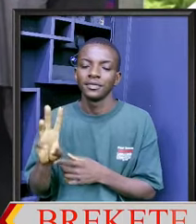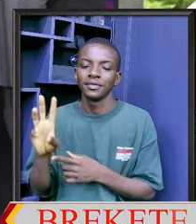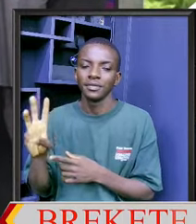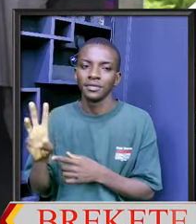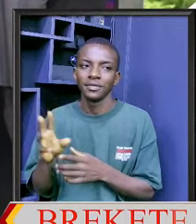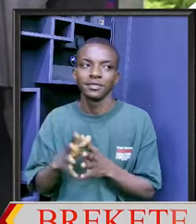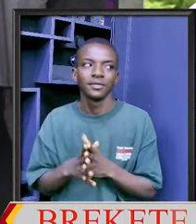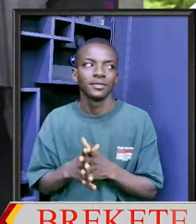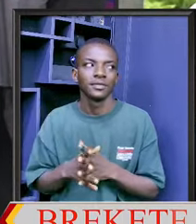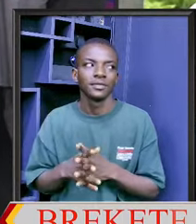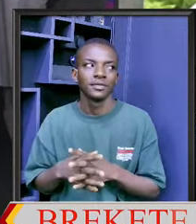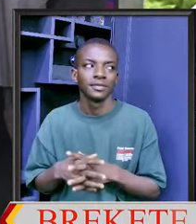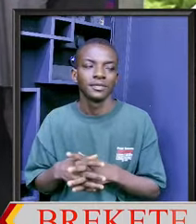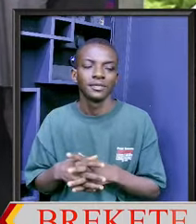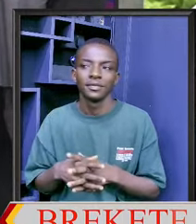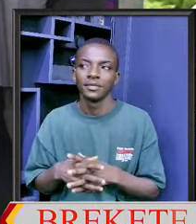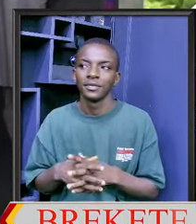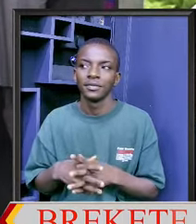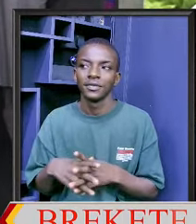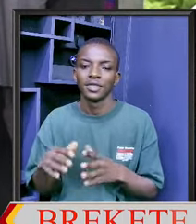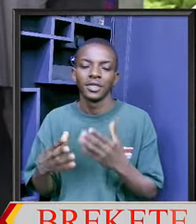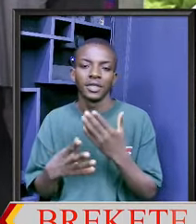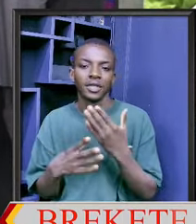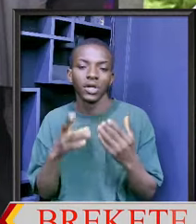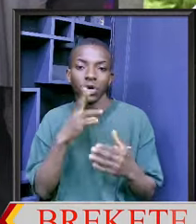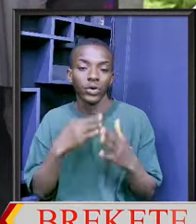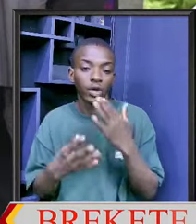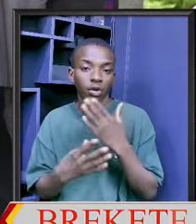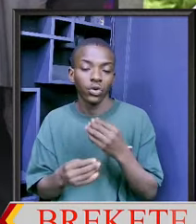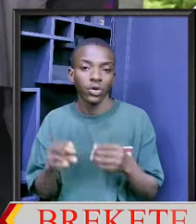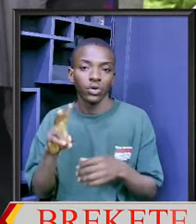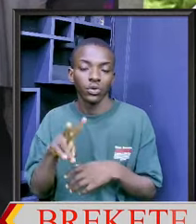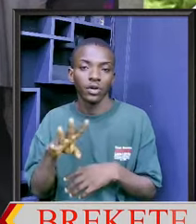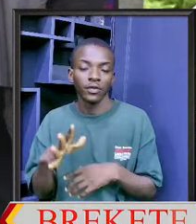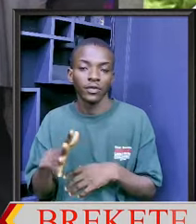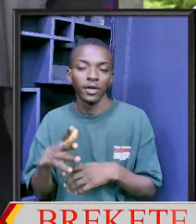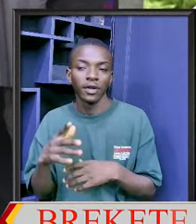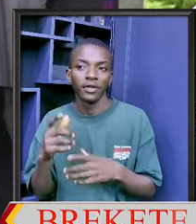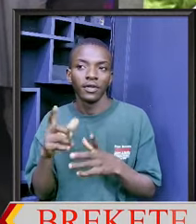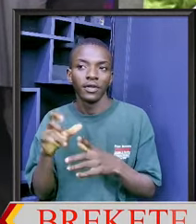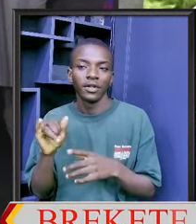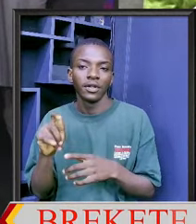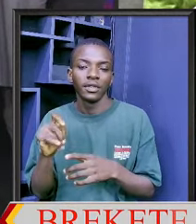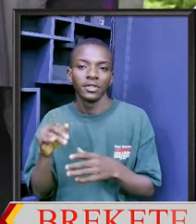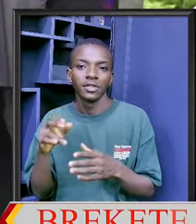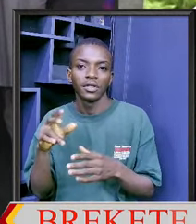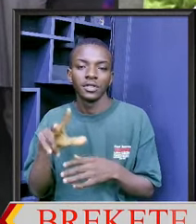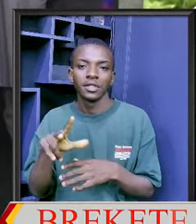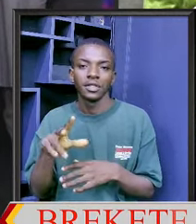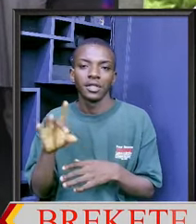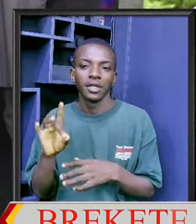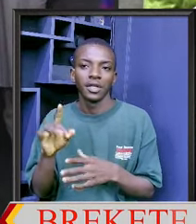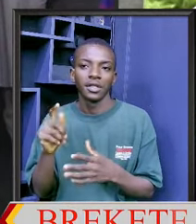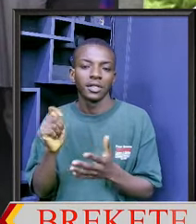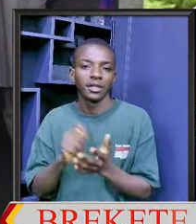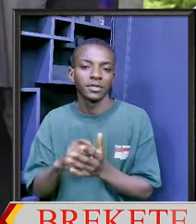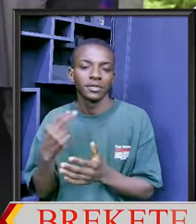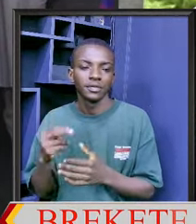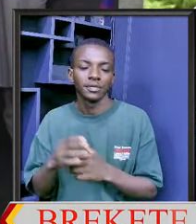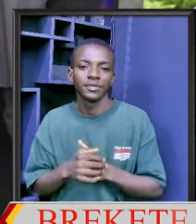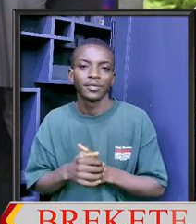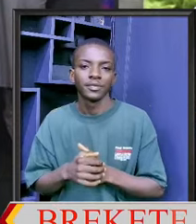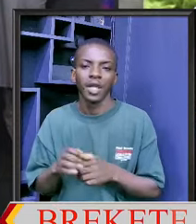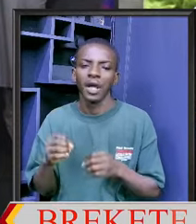081-86-14-28-66. And the red oil, the 25 liter na 38,000. This rice where you are